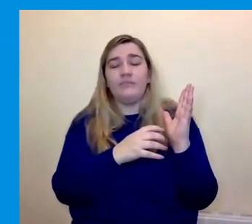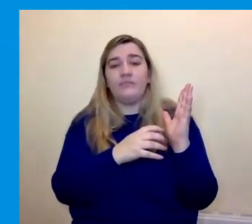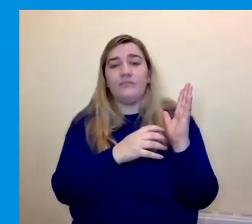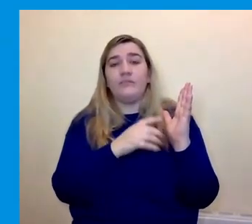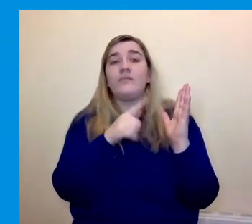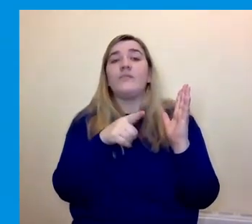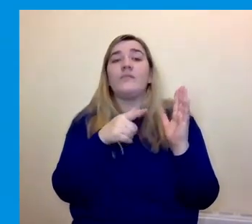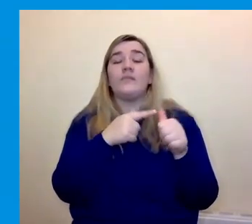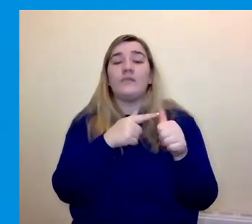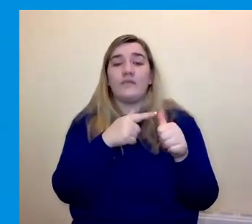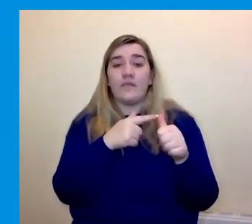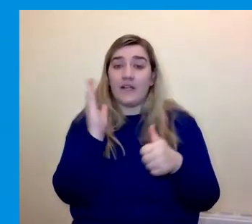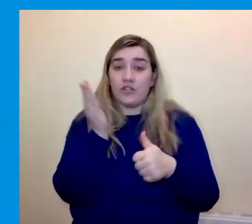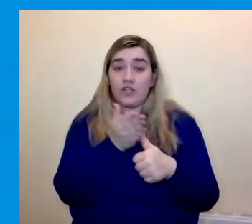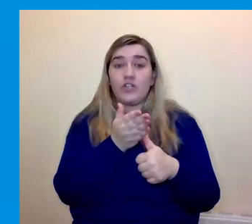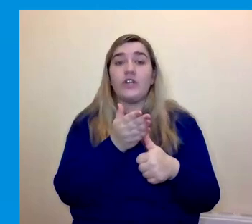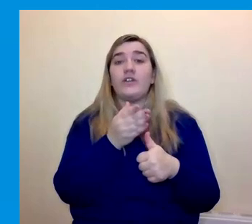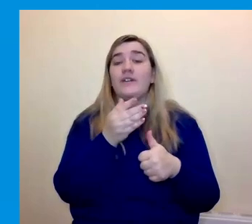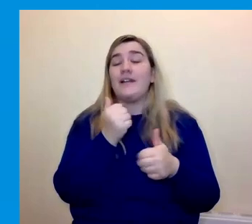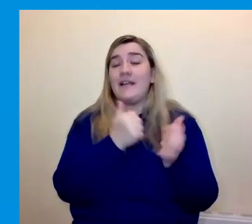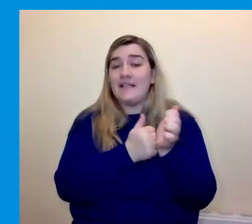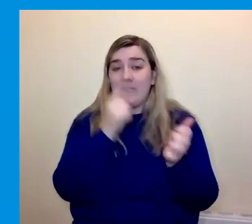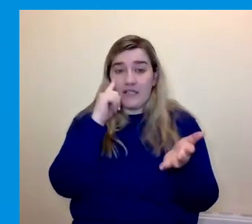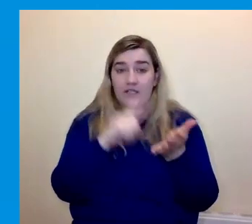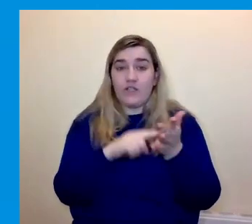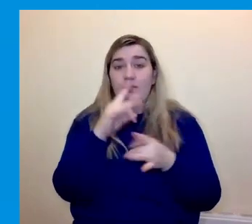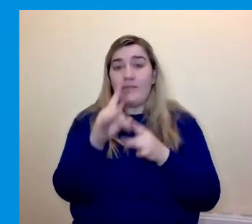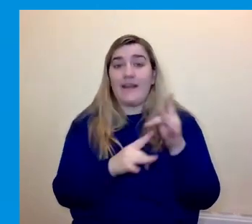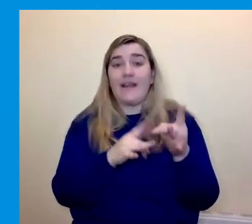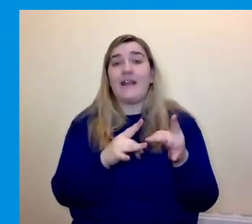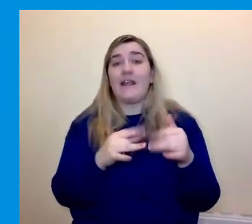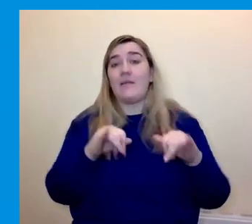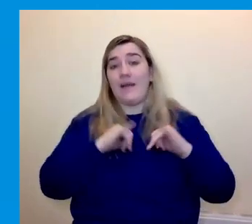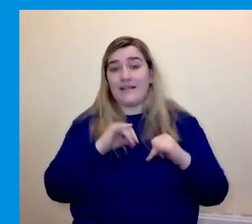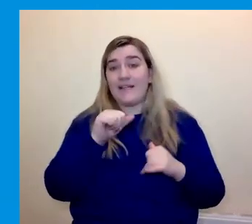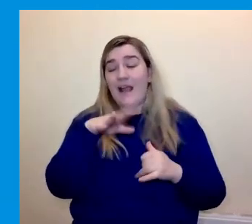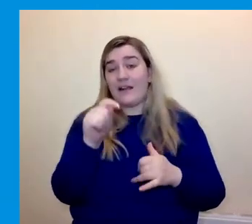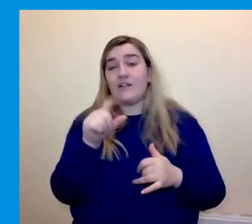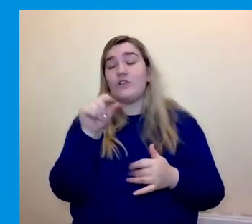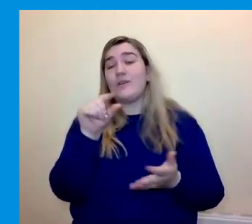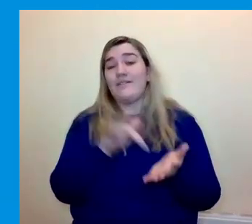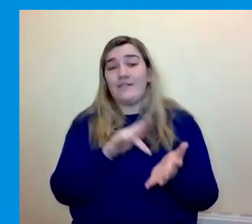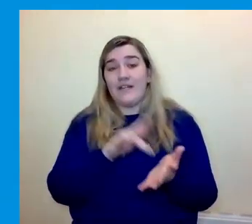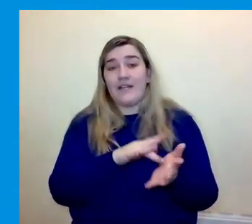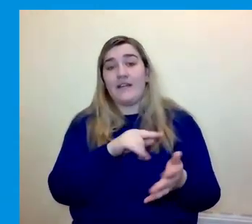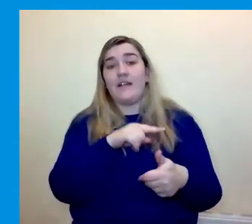introduction to the Assisted Decision-Making Capacity Act of 2015, and then 3